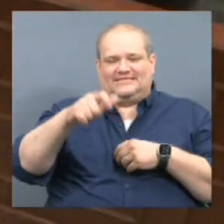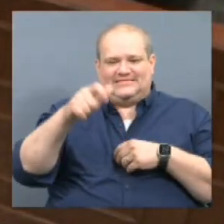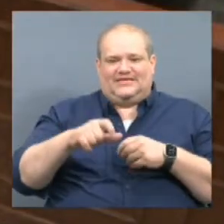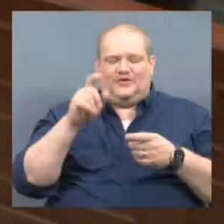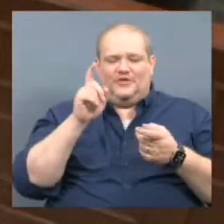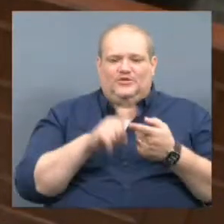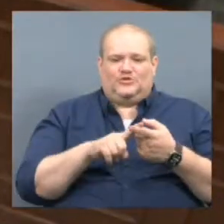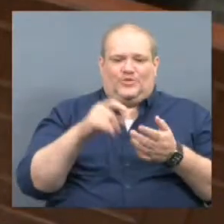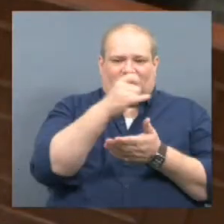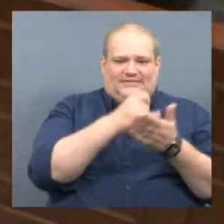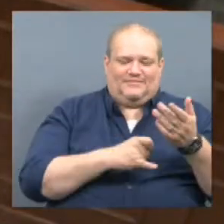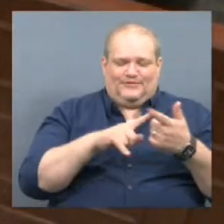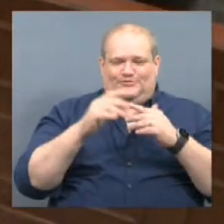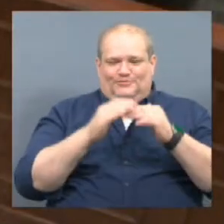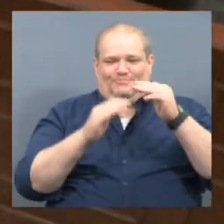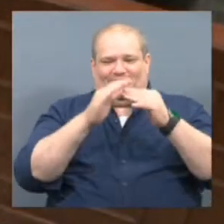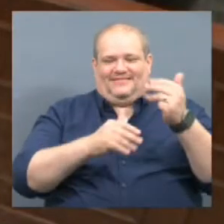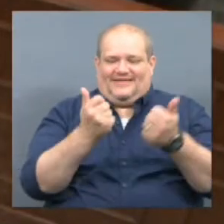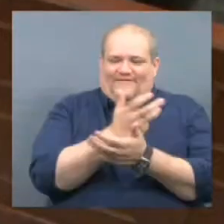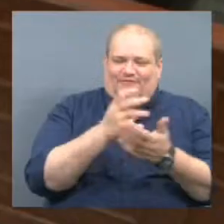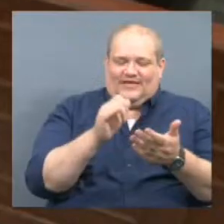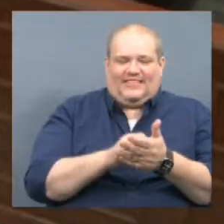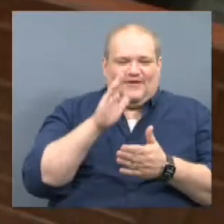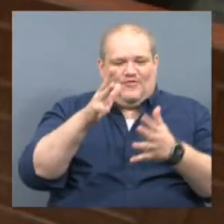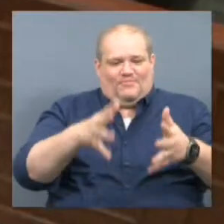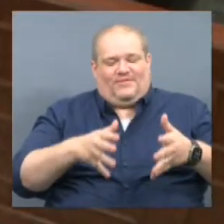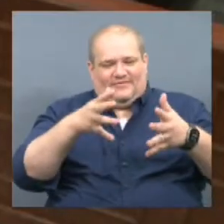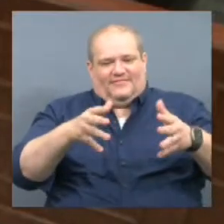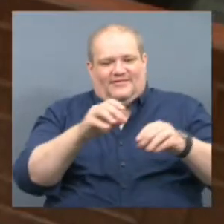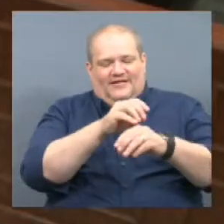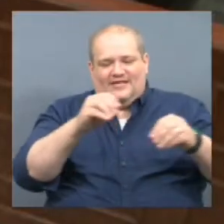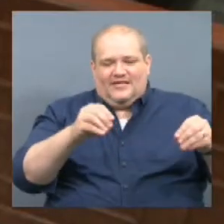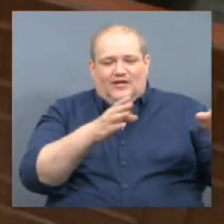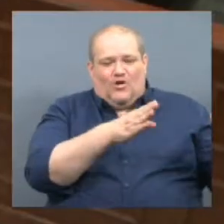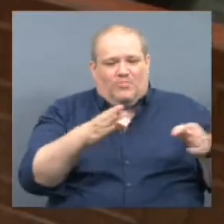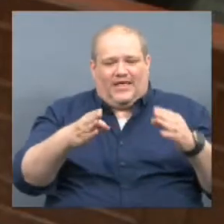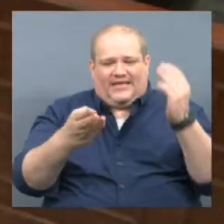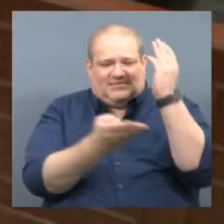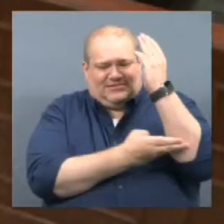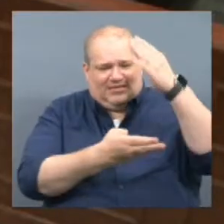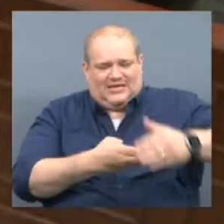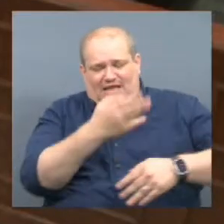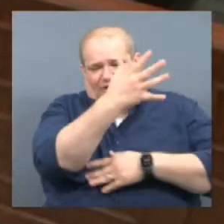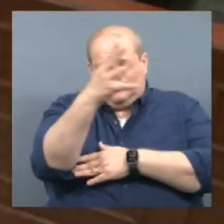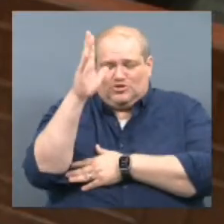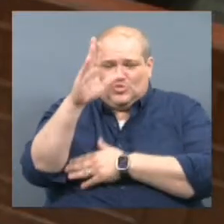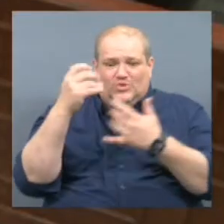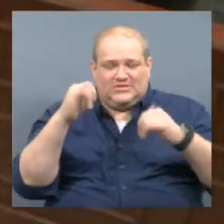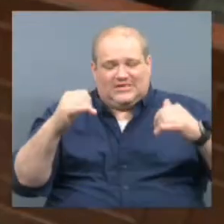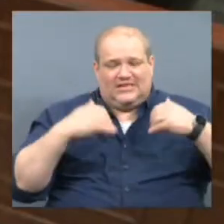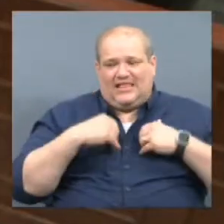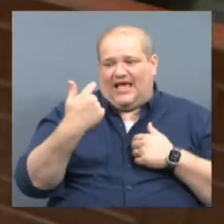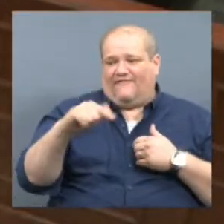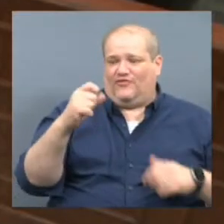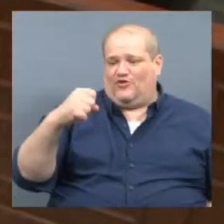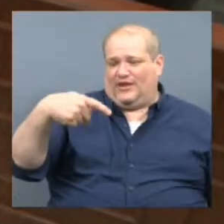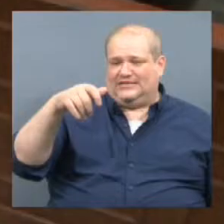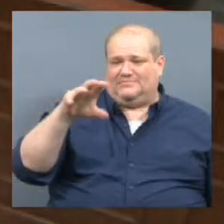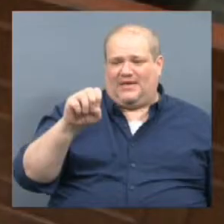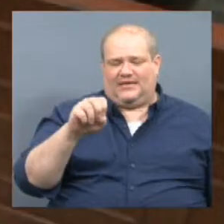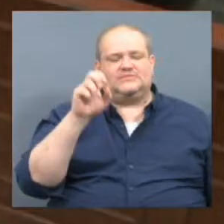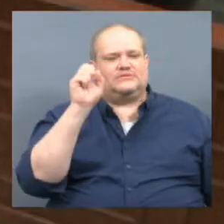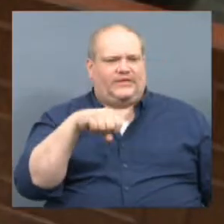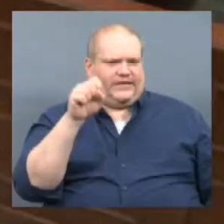on the schematic to build. Everything else is going to be retained. No plans to knock down the rest of the trees. So there will still be green space. Yeah, just